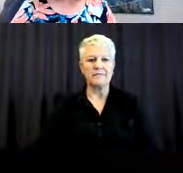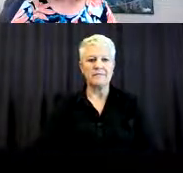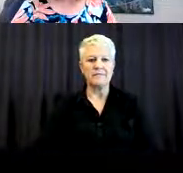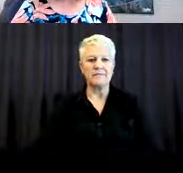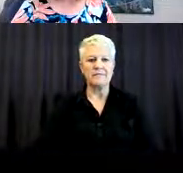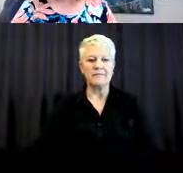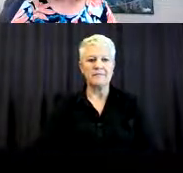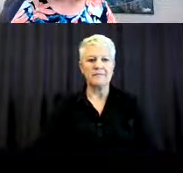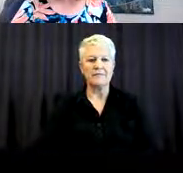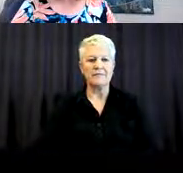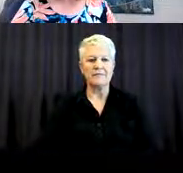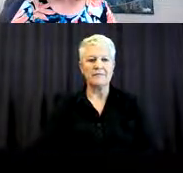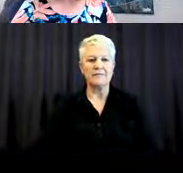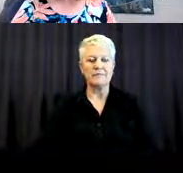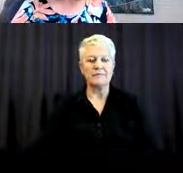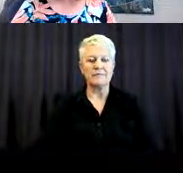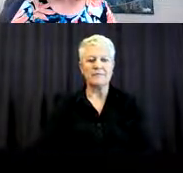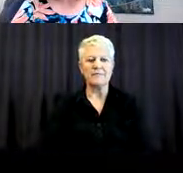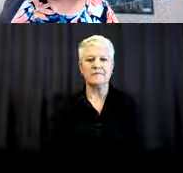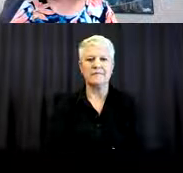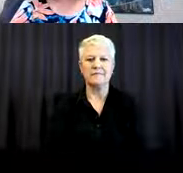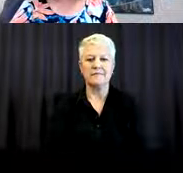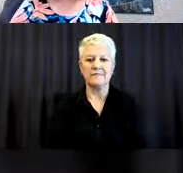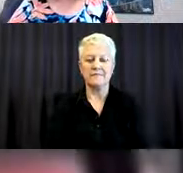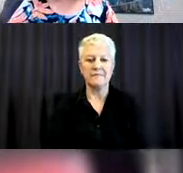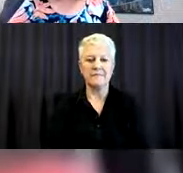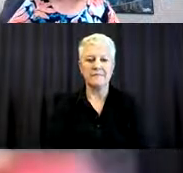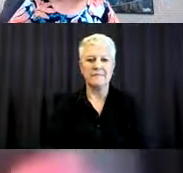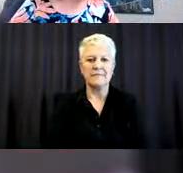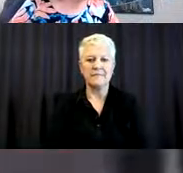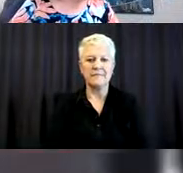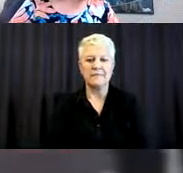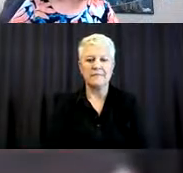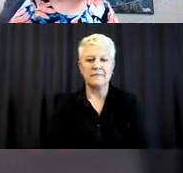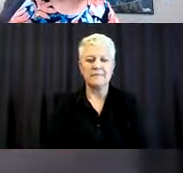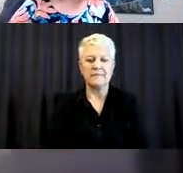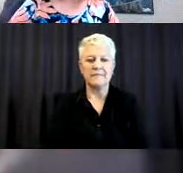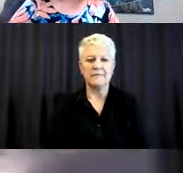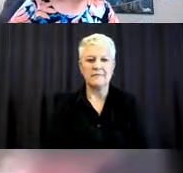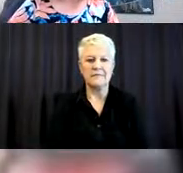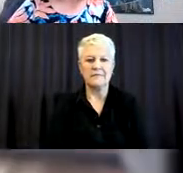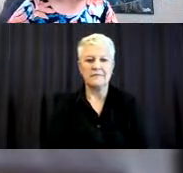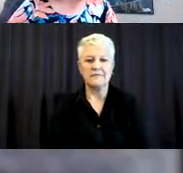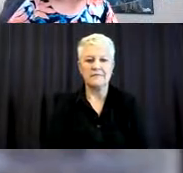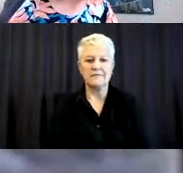Don't grab for her hand, instead touch her arm. Do you feel that?